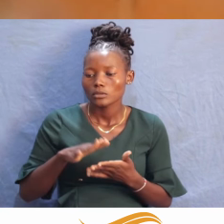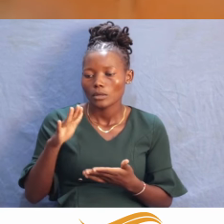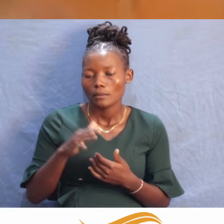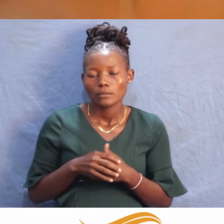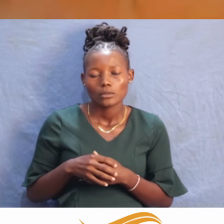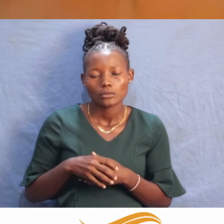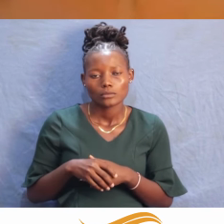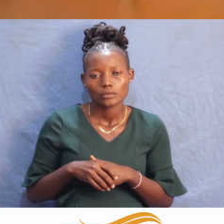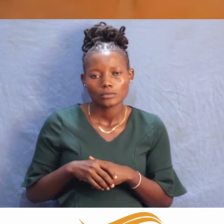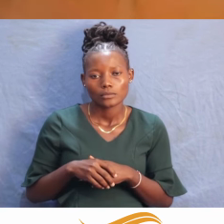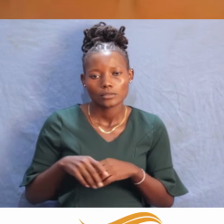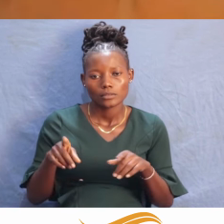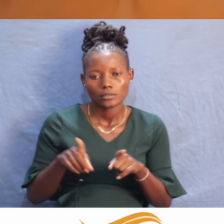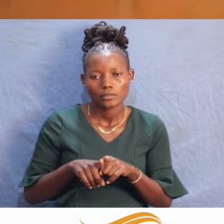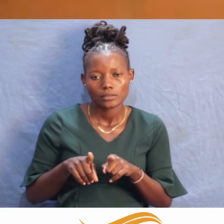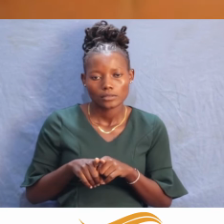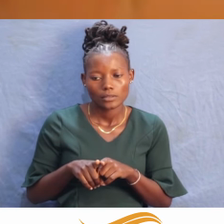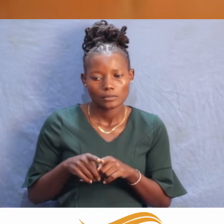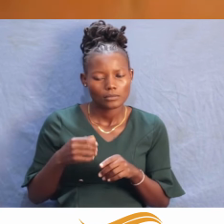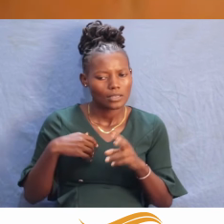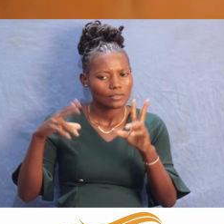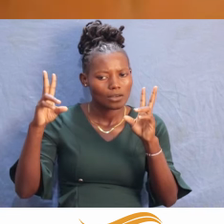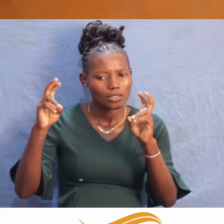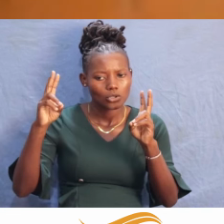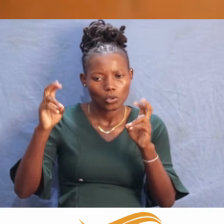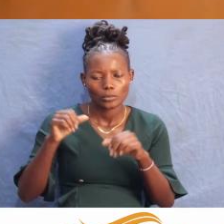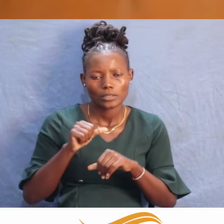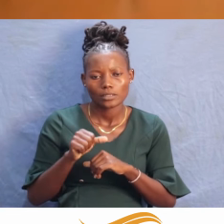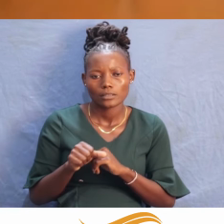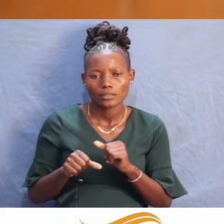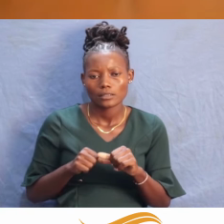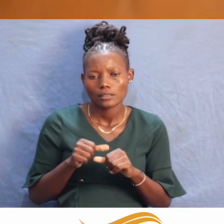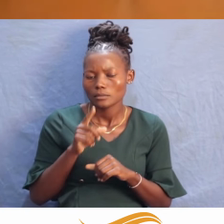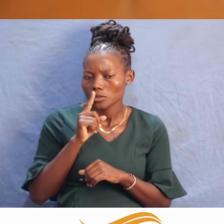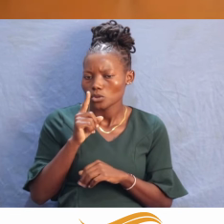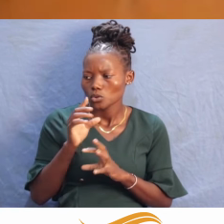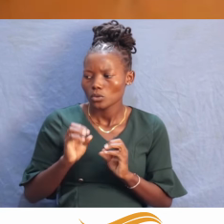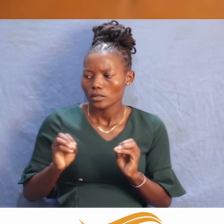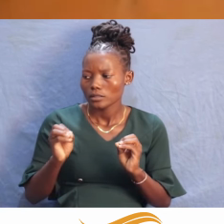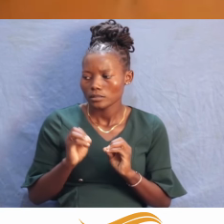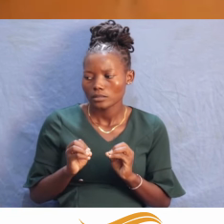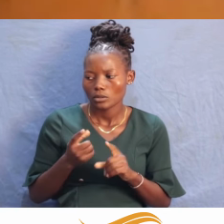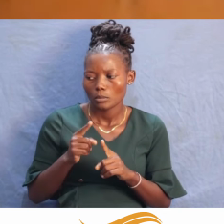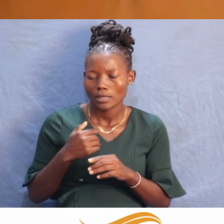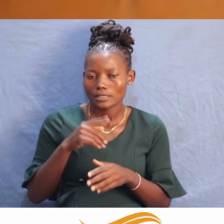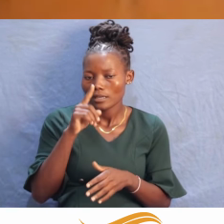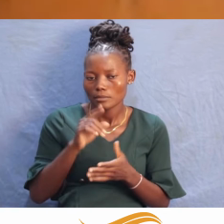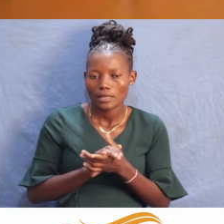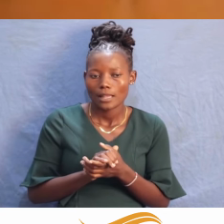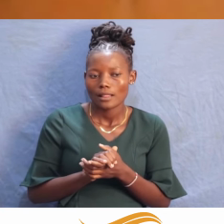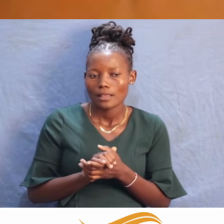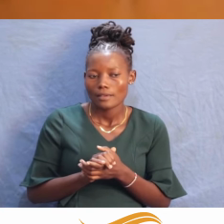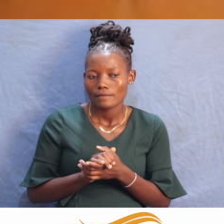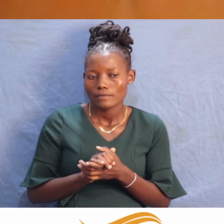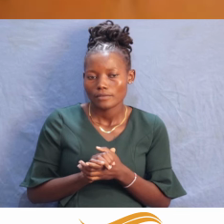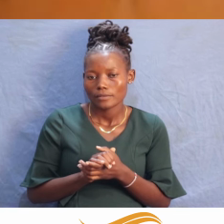hydration. I have written on that topic, and I'm not sure. I believe in, I hydrate prior to